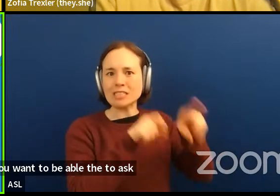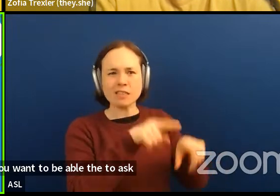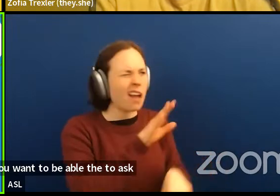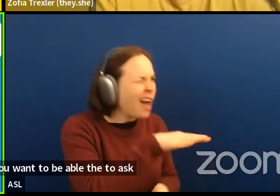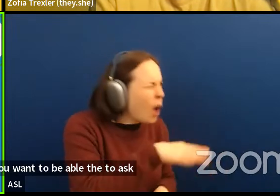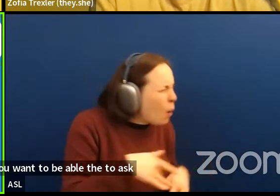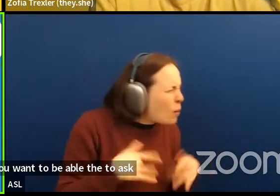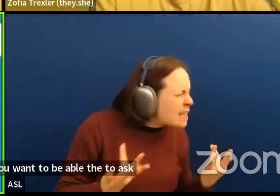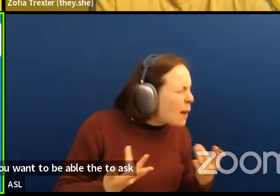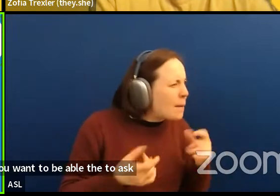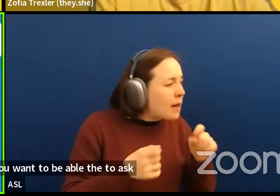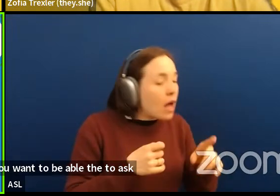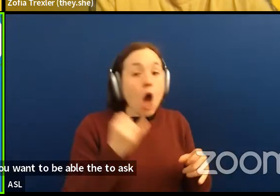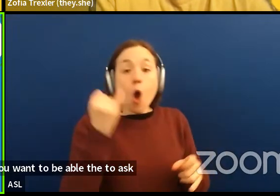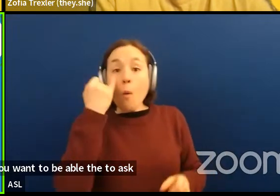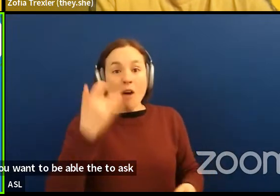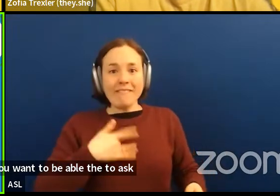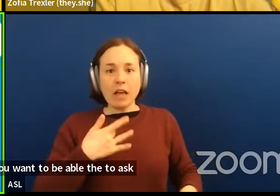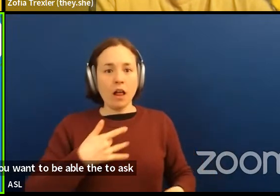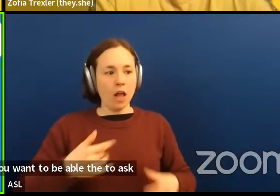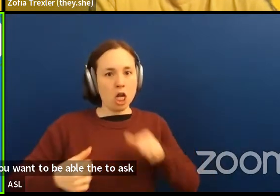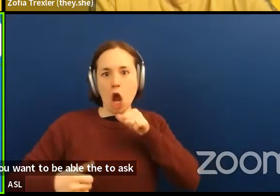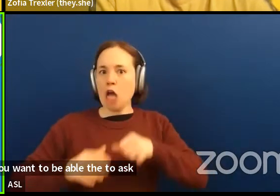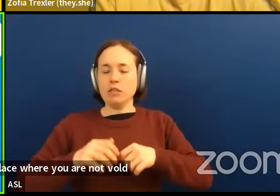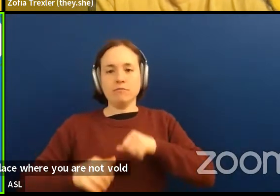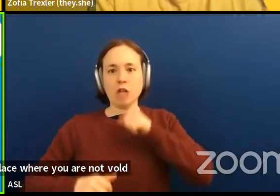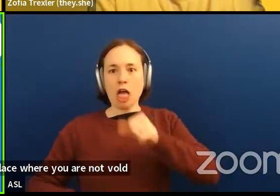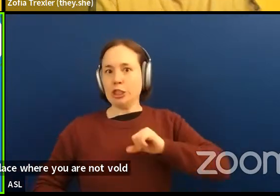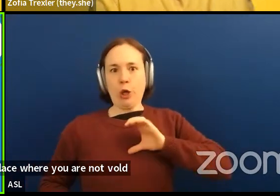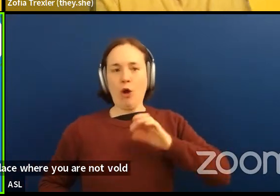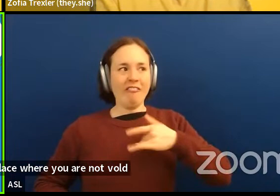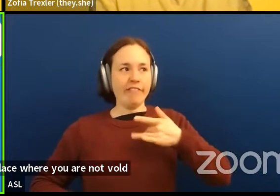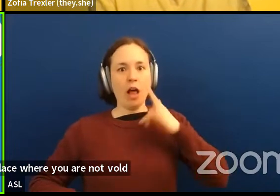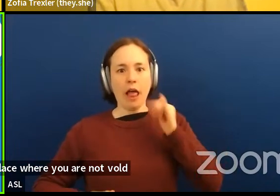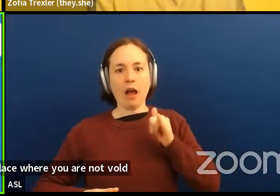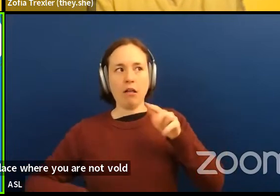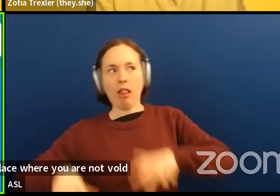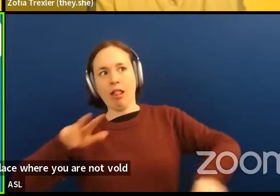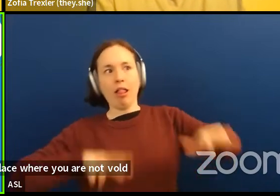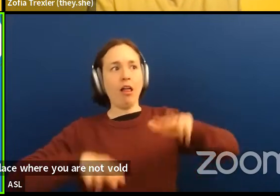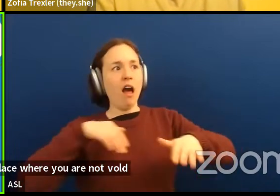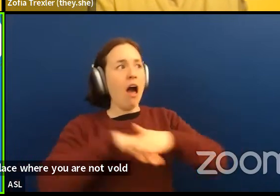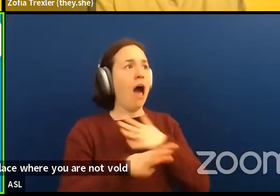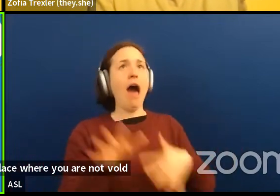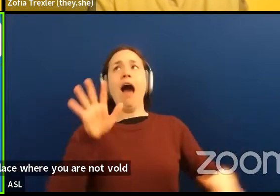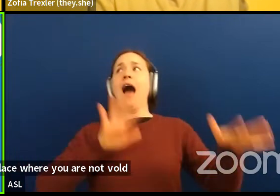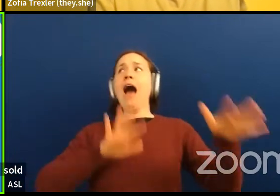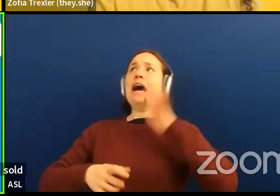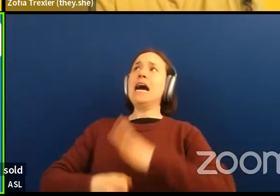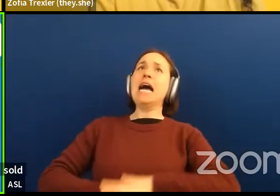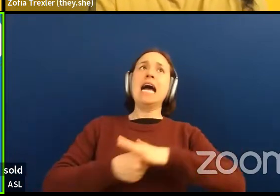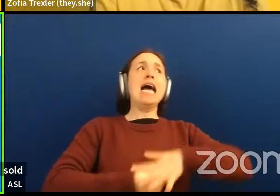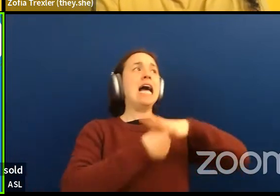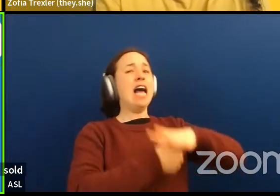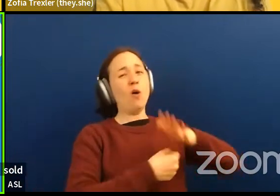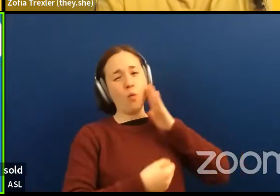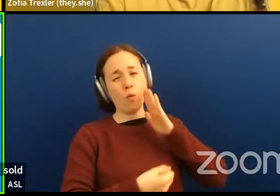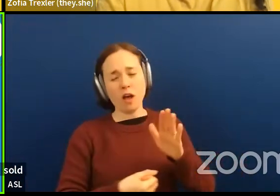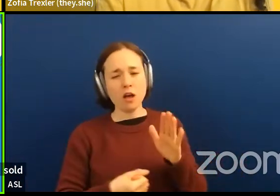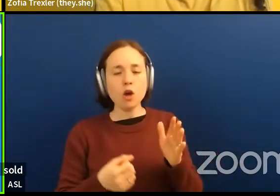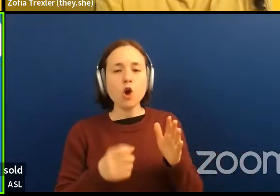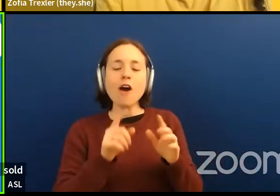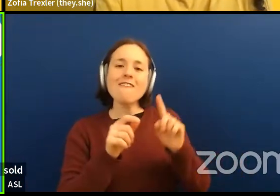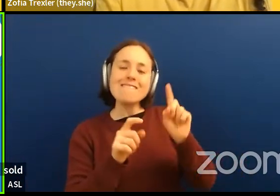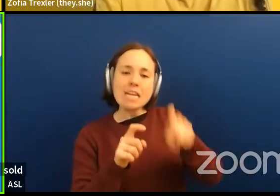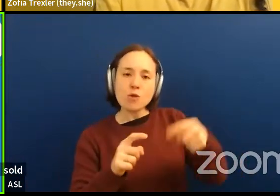solid or secure and you're iffy about everything. First thing you got to do is start figuring what questions should I be asking? What am I